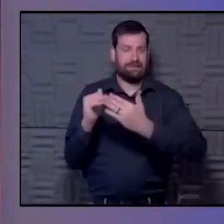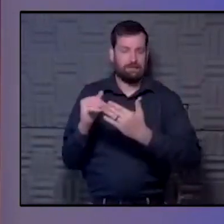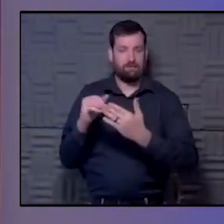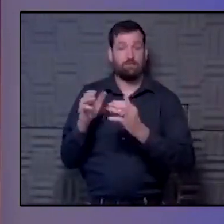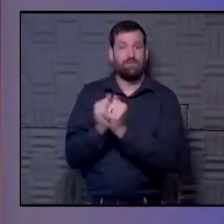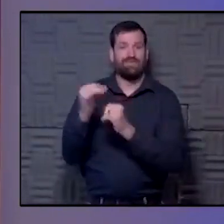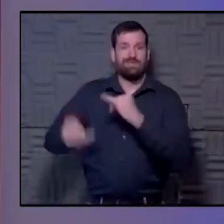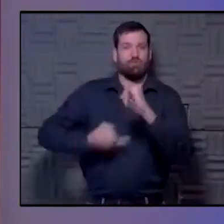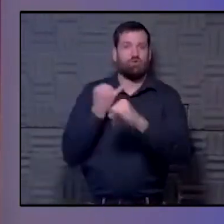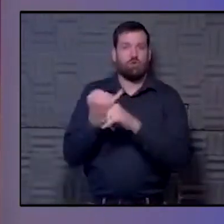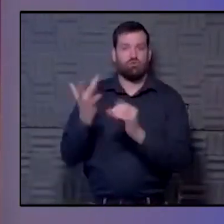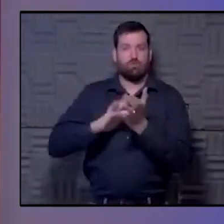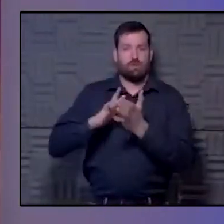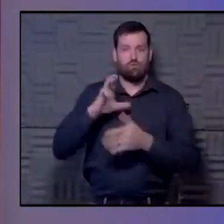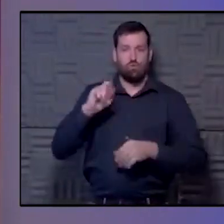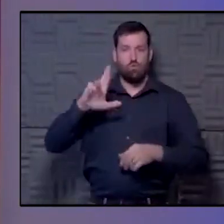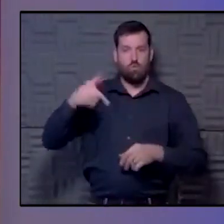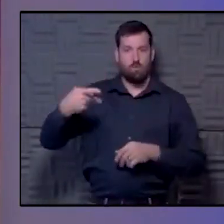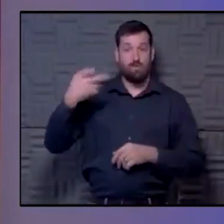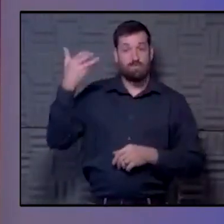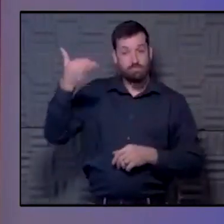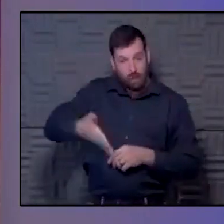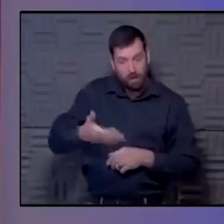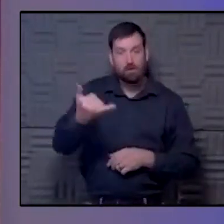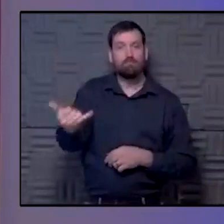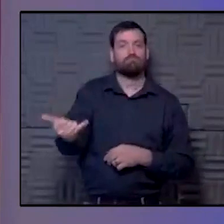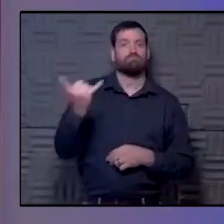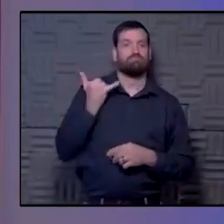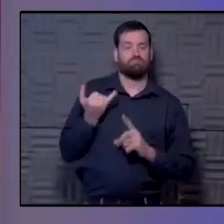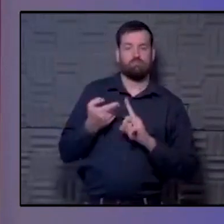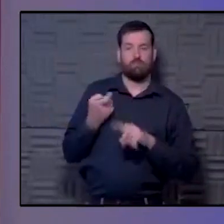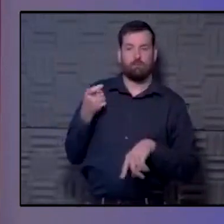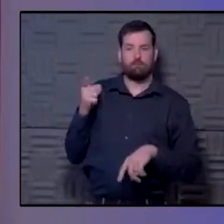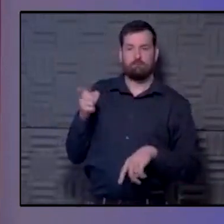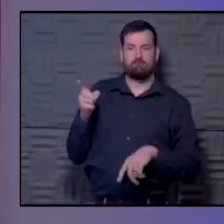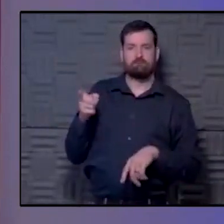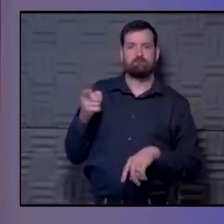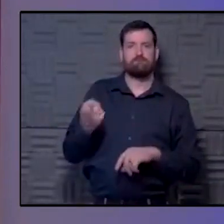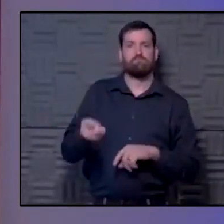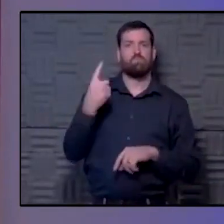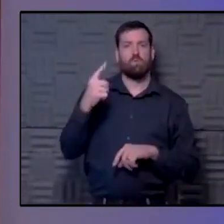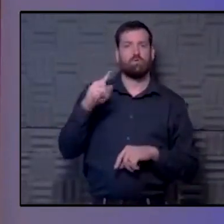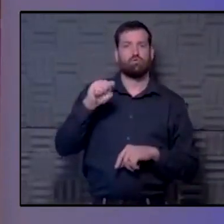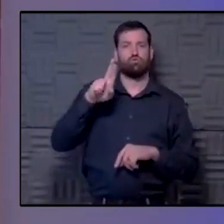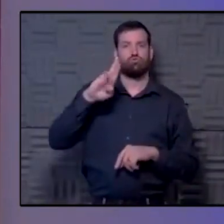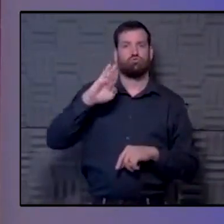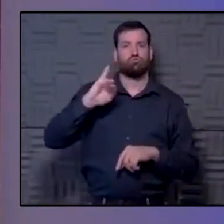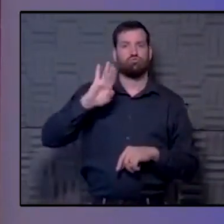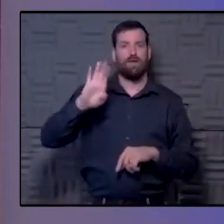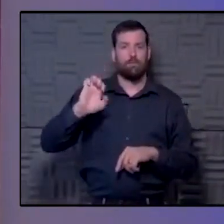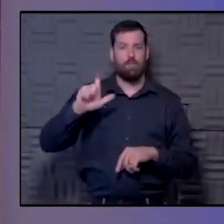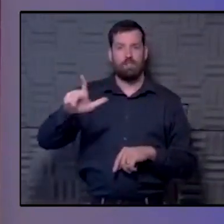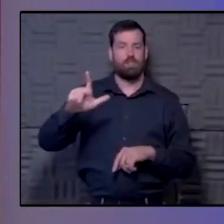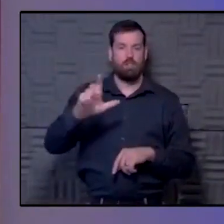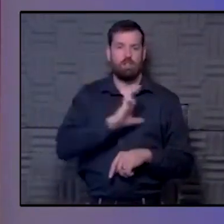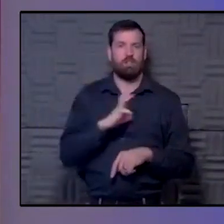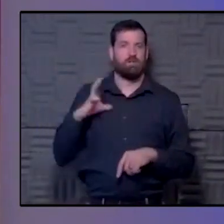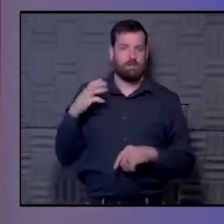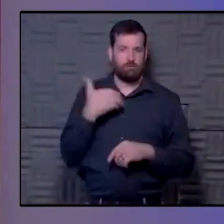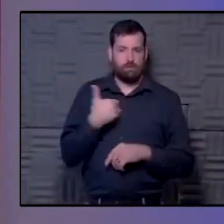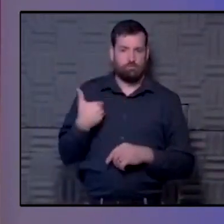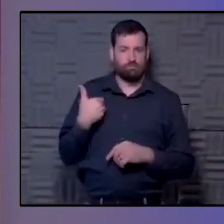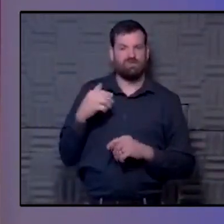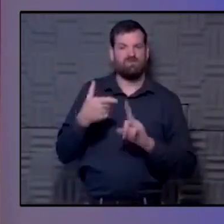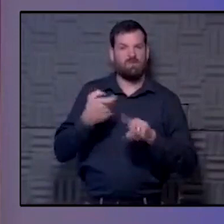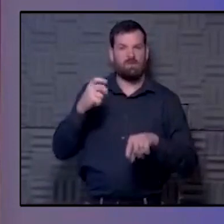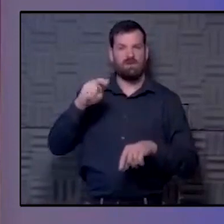and it was while I was there that I got a call from one of the tribal council members from the Navajo Nation. Reached out to